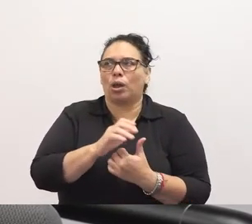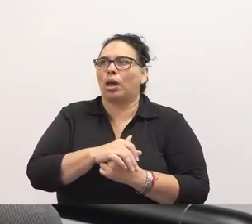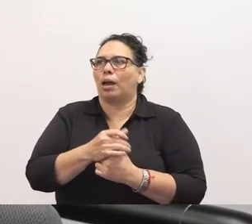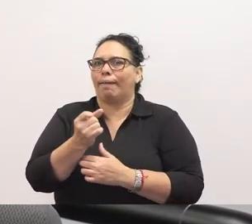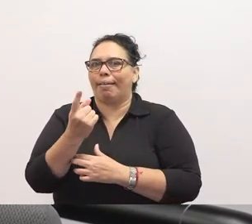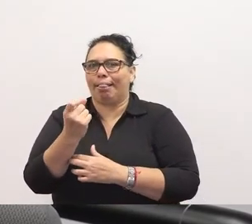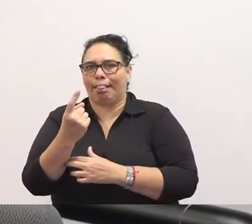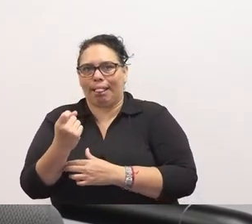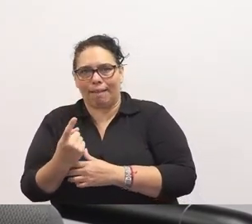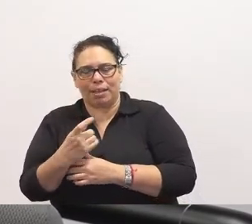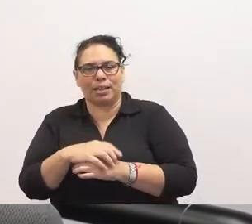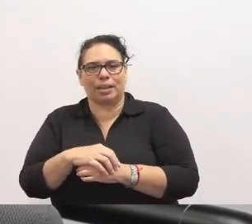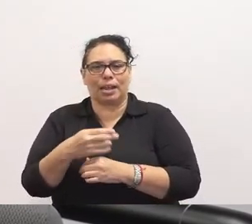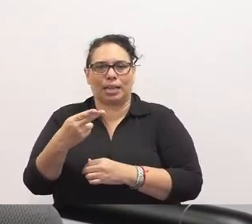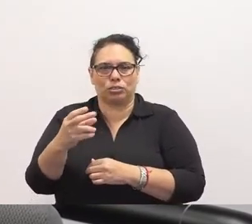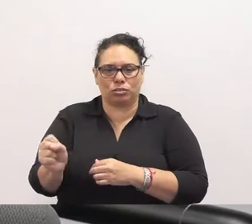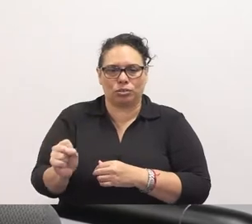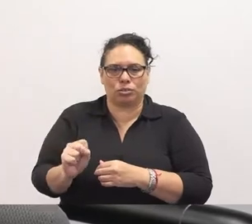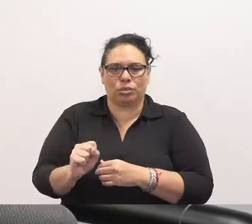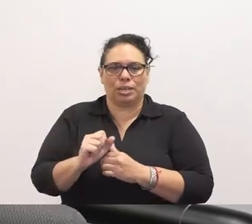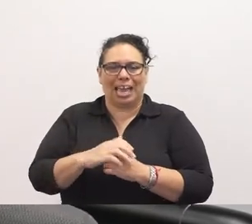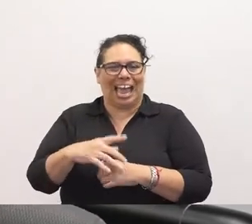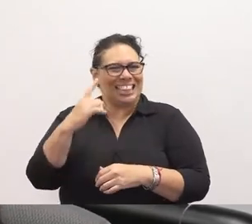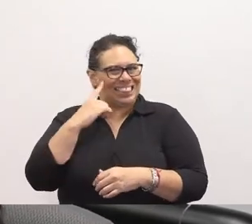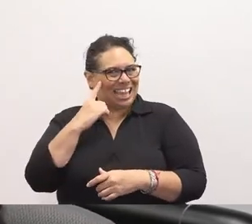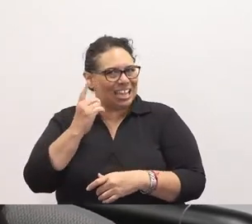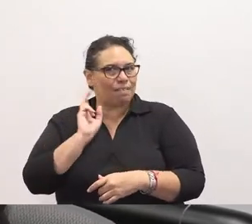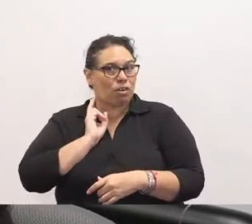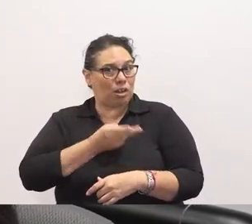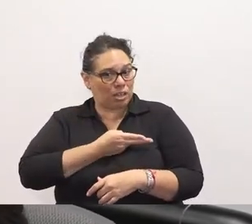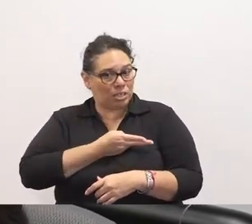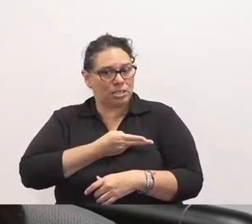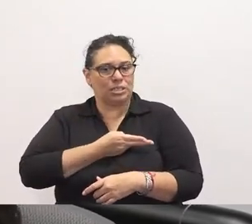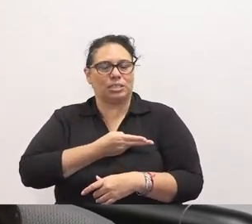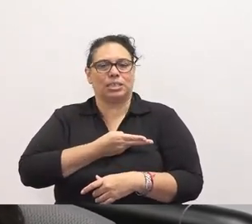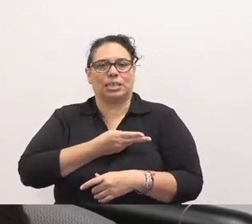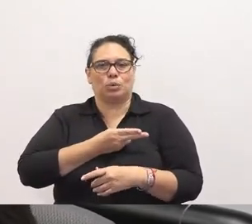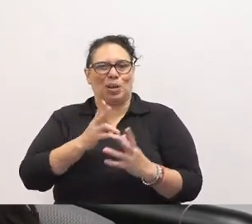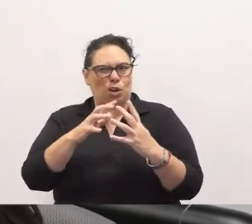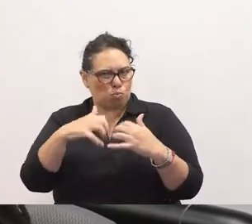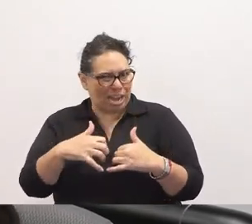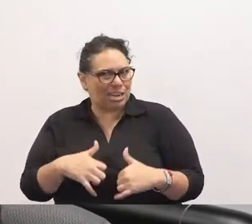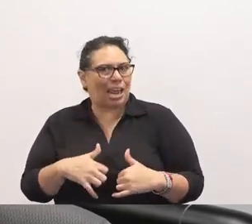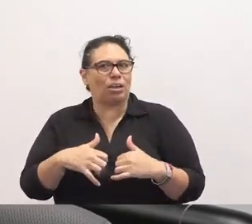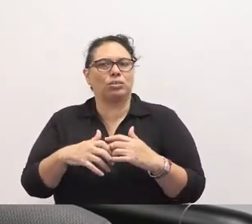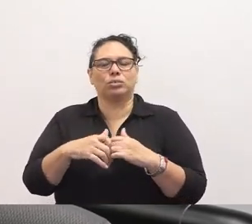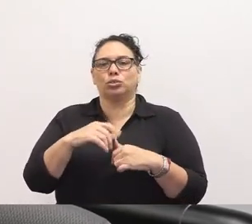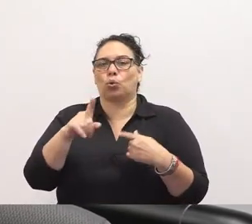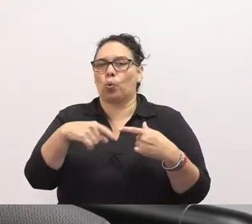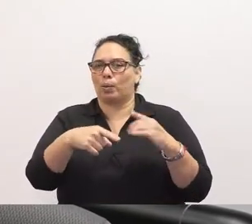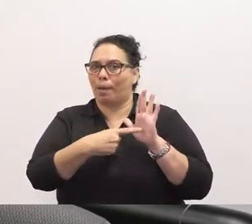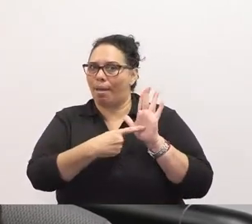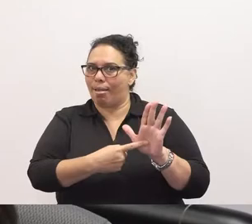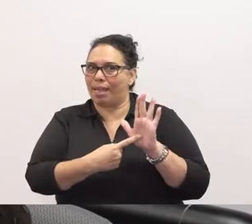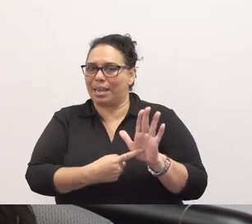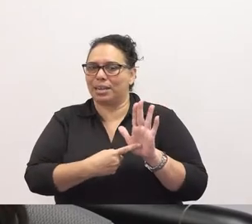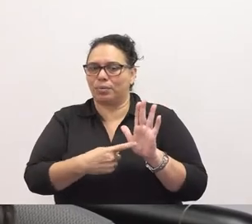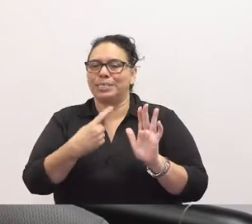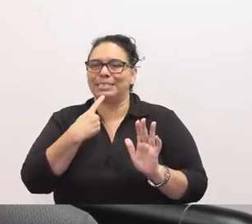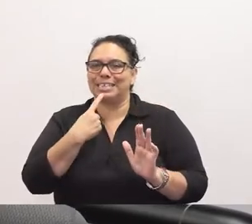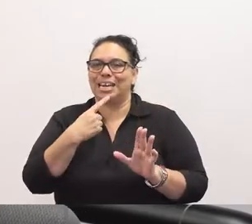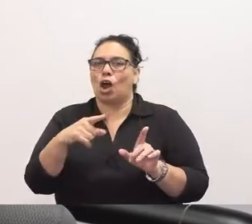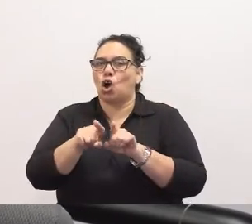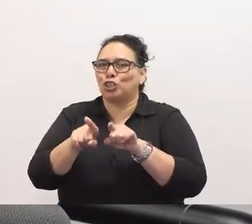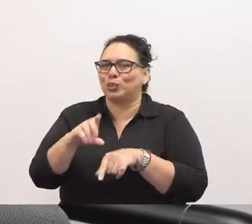know, high school wellness centers, family resource centers. So I think it's just for us, just breaking that down. So when we do highlight that, we can say, and this is also